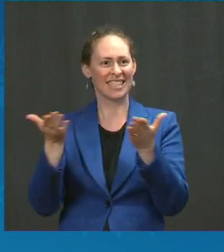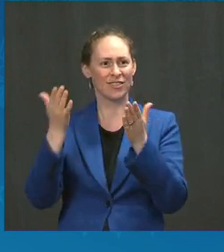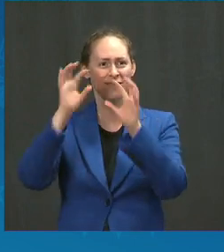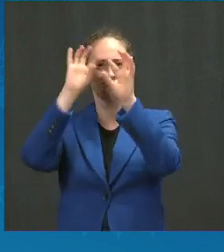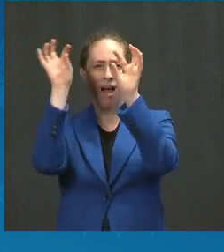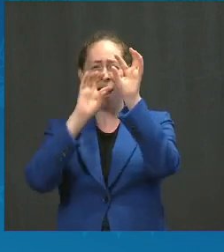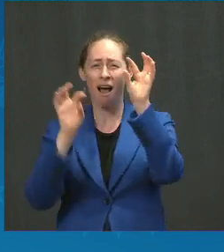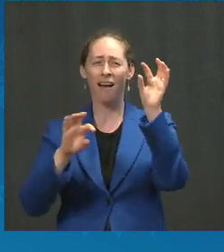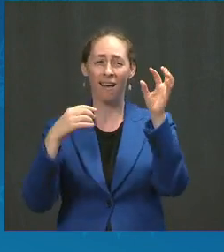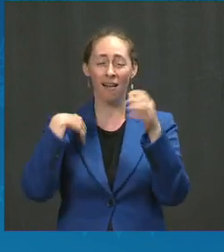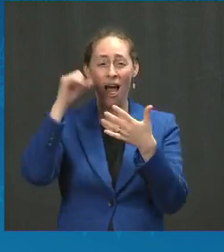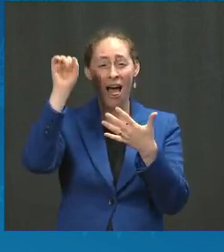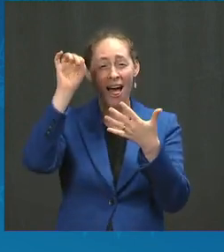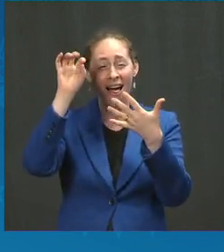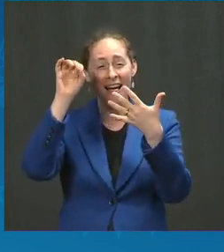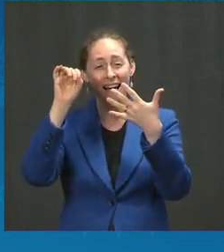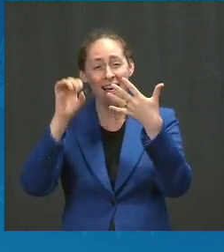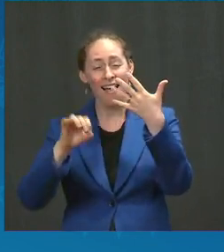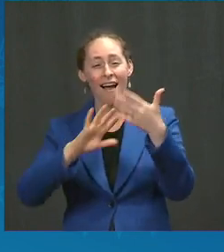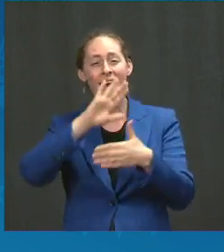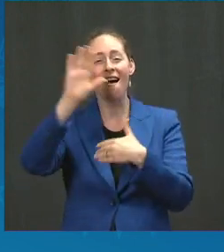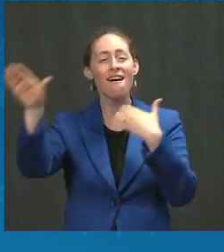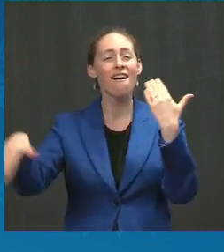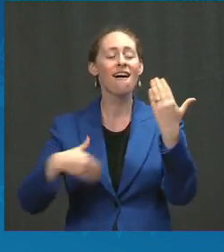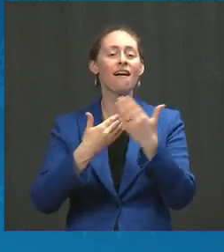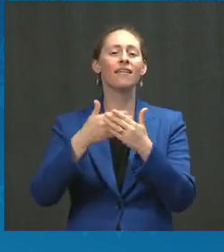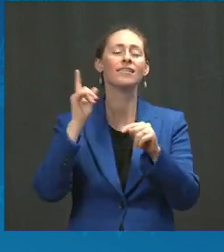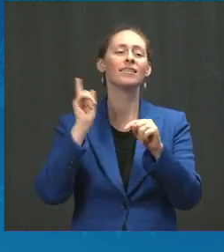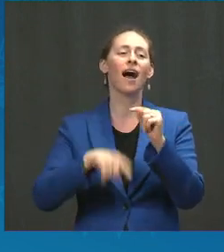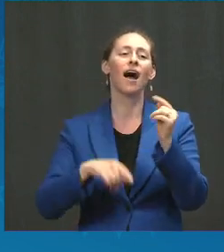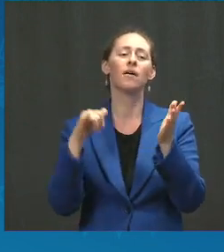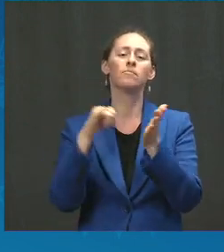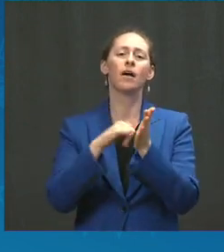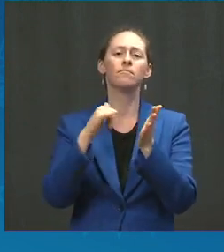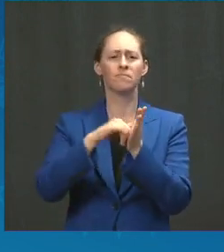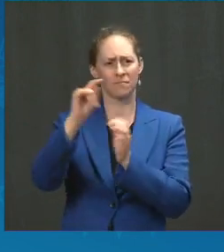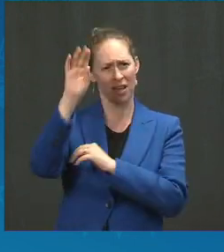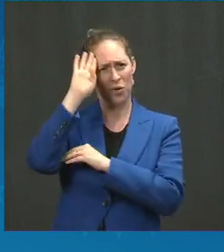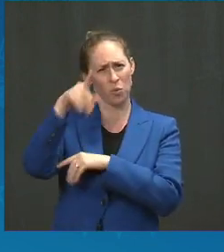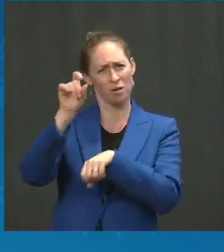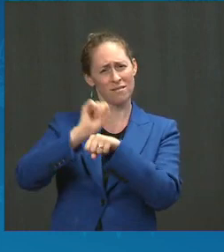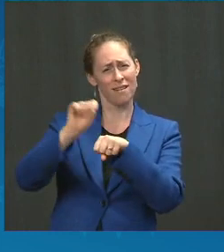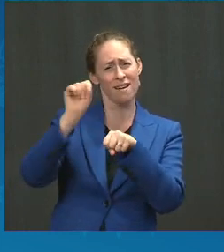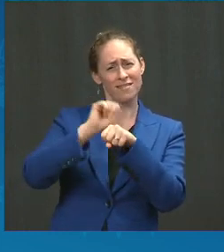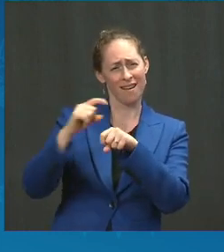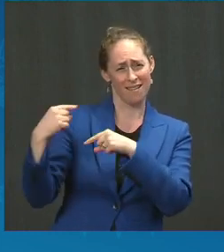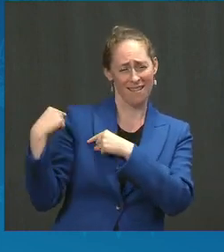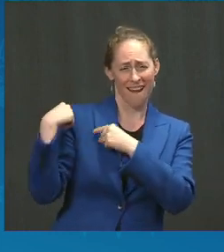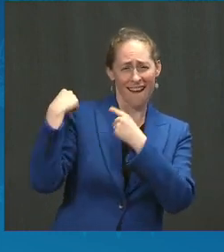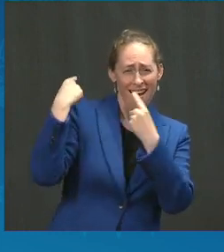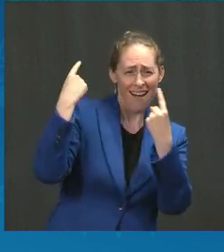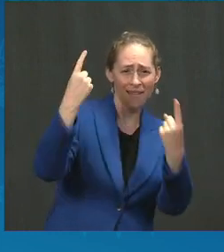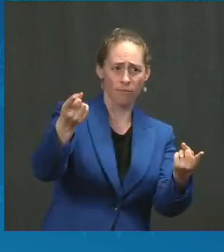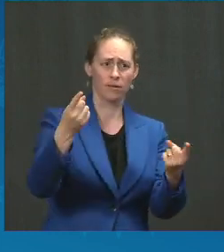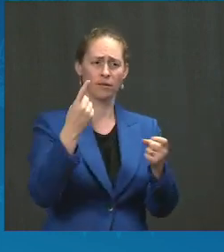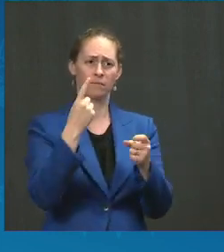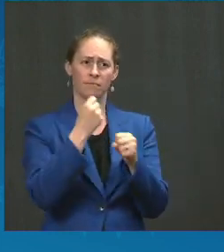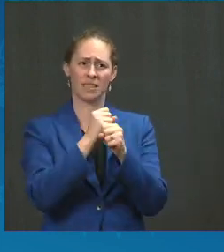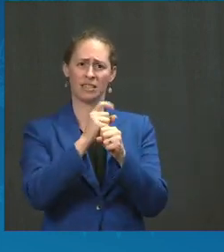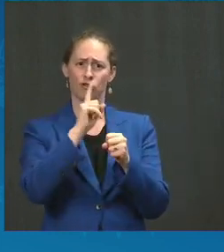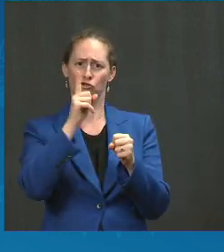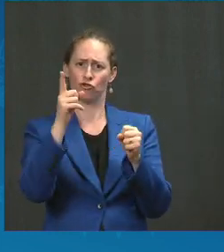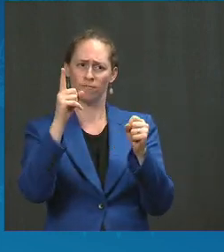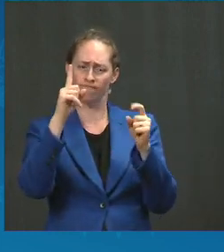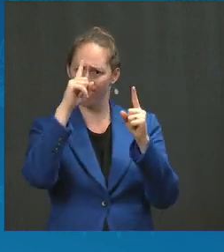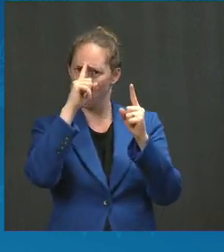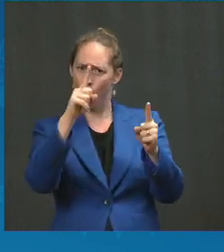one, but who are working nonstop, I promise you, over the last year to make sure that small businesses survive COVID-19. As advocates and